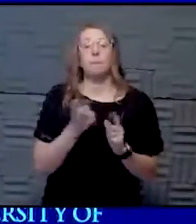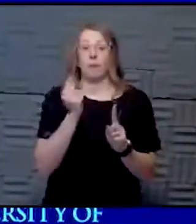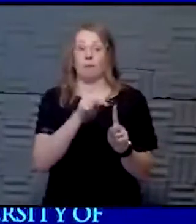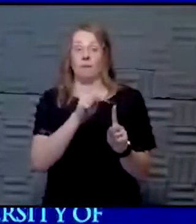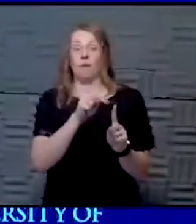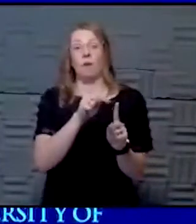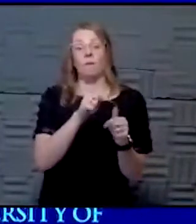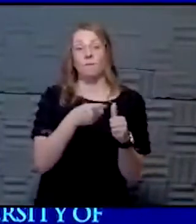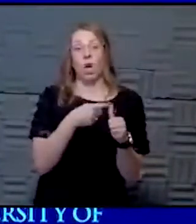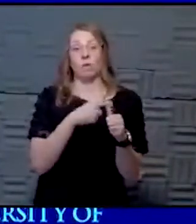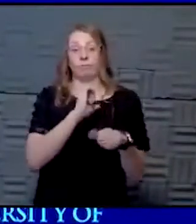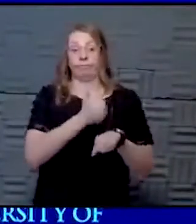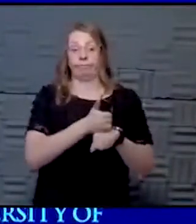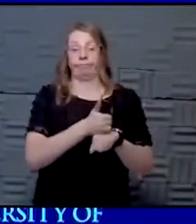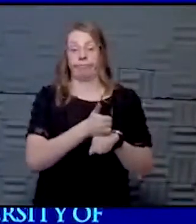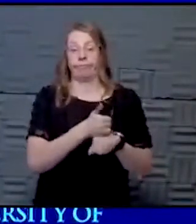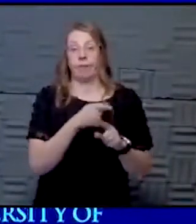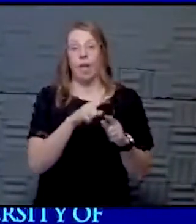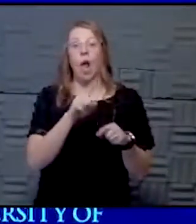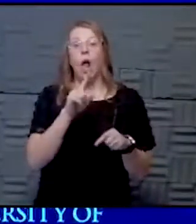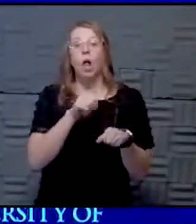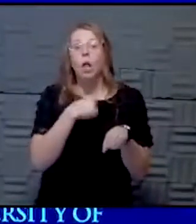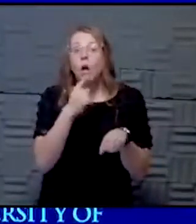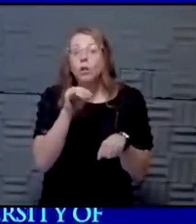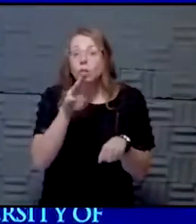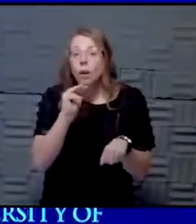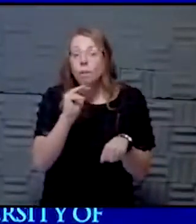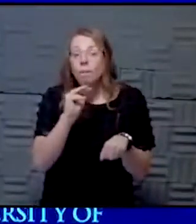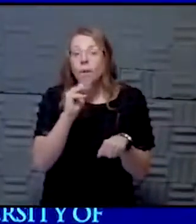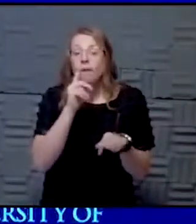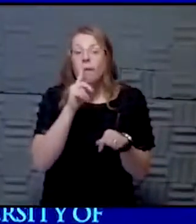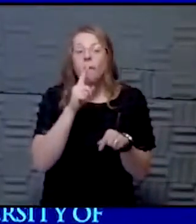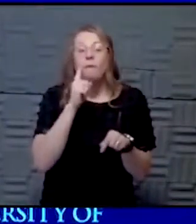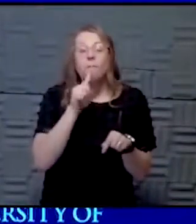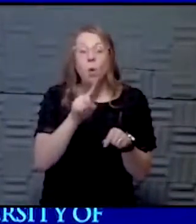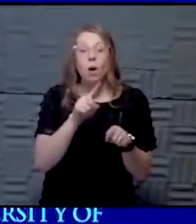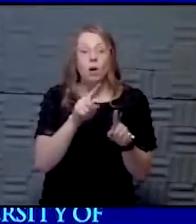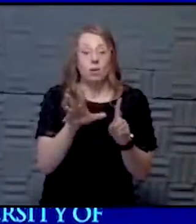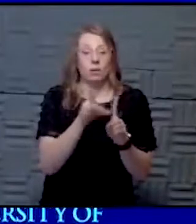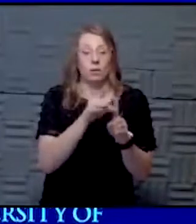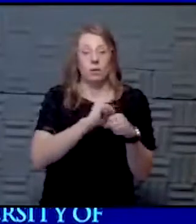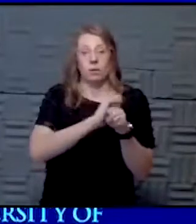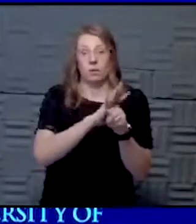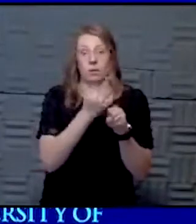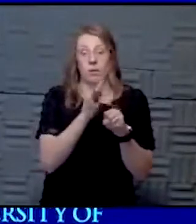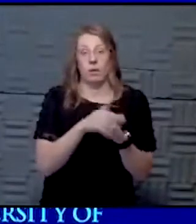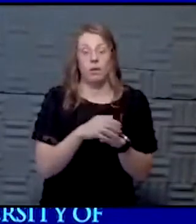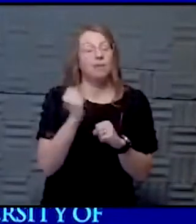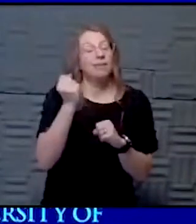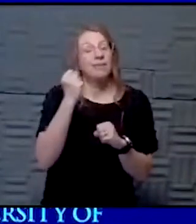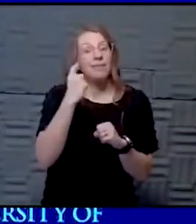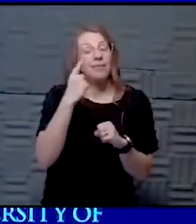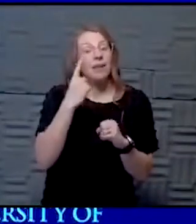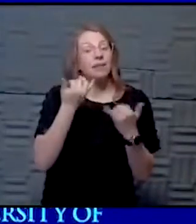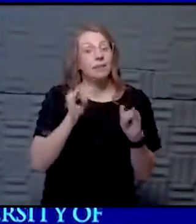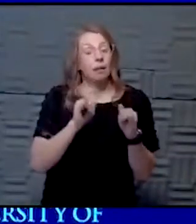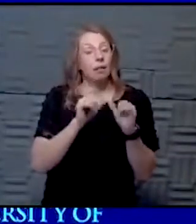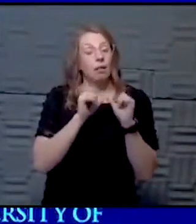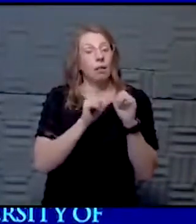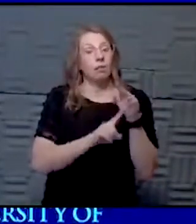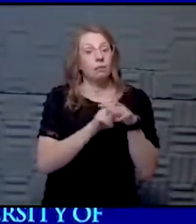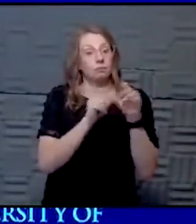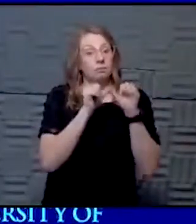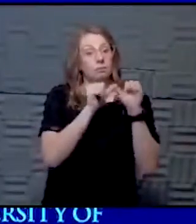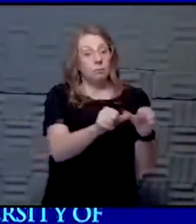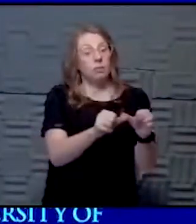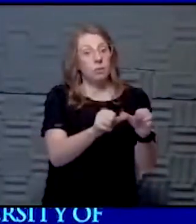first thing you have to establish is there are long-term side effects of having COVID-19, and they are severe, and they can occur even if you're asymptomatic, and it's 30 to 50% of